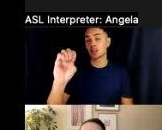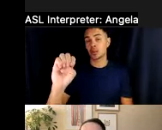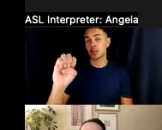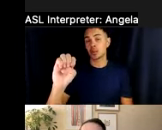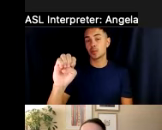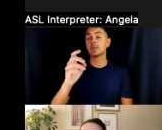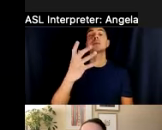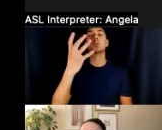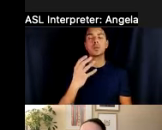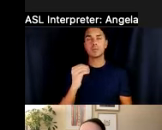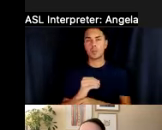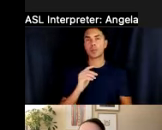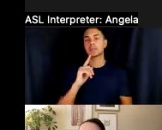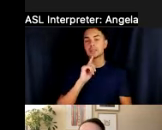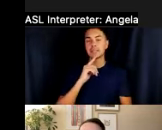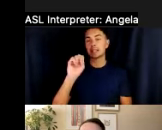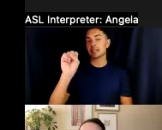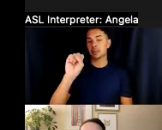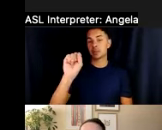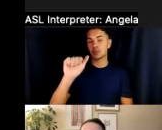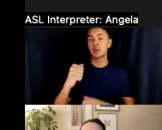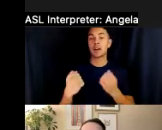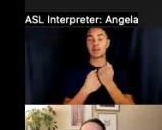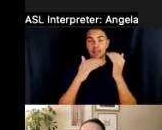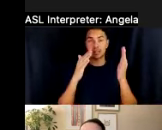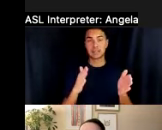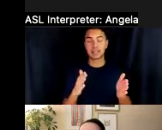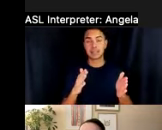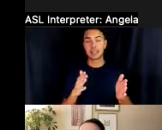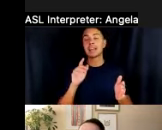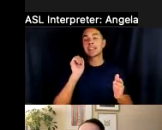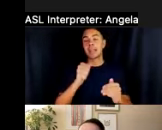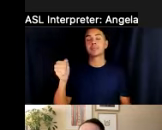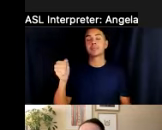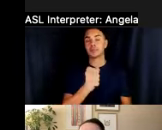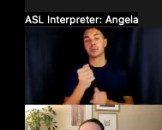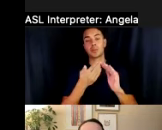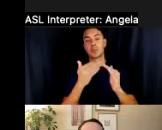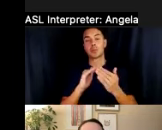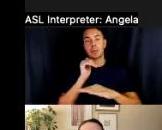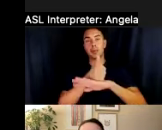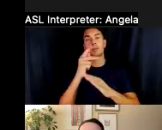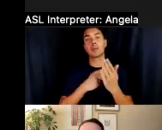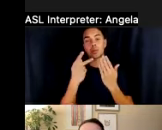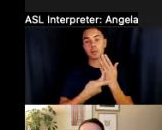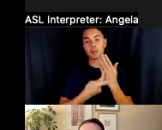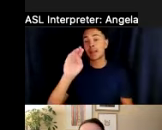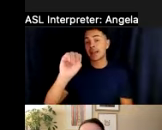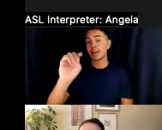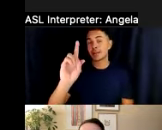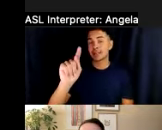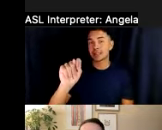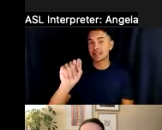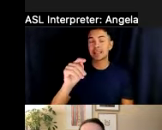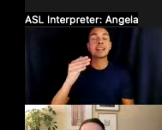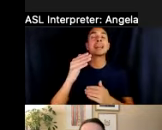advocacy that can be offered by a community-based program, and that MDT will make sure that it happens, even if law enforcement is not part